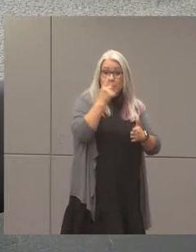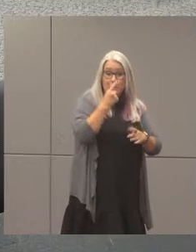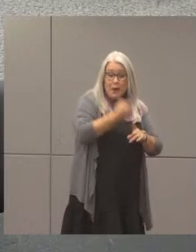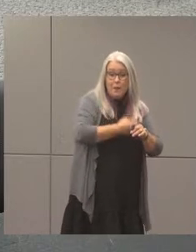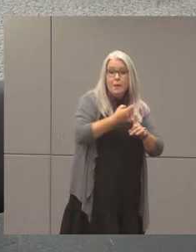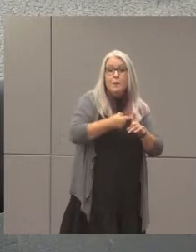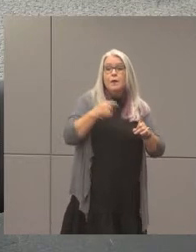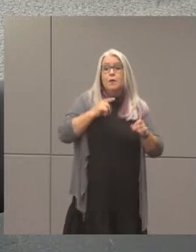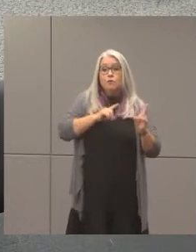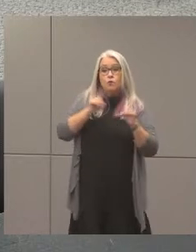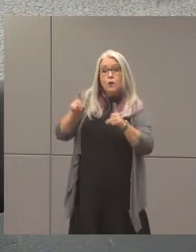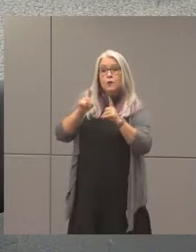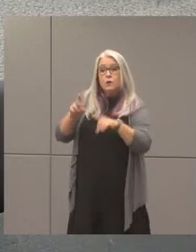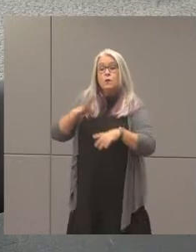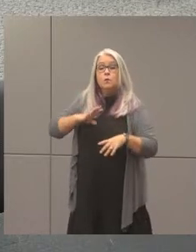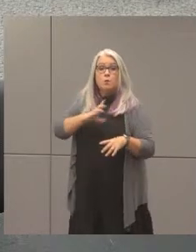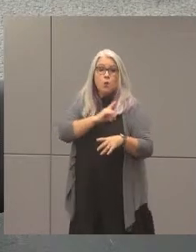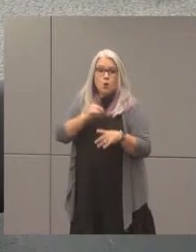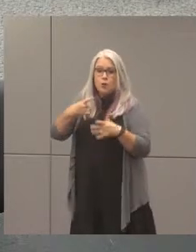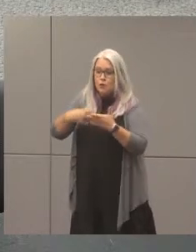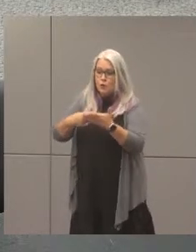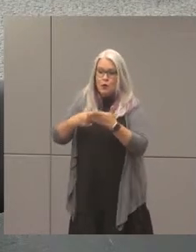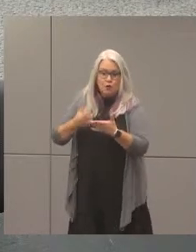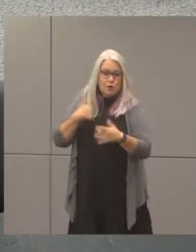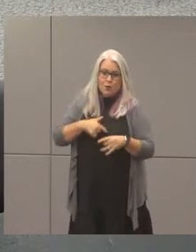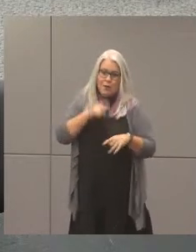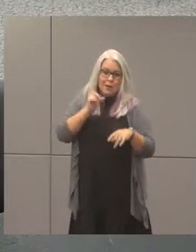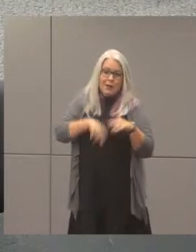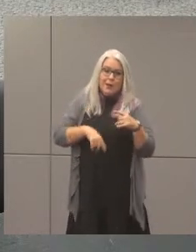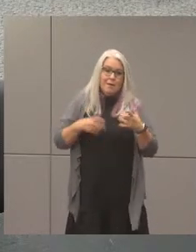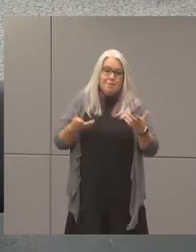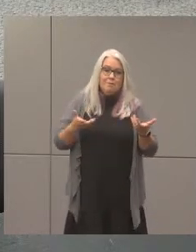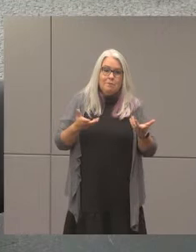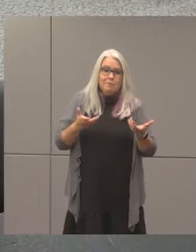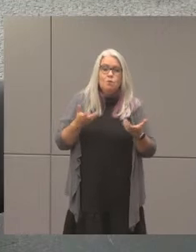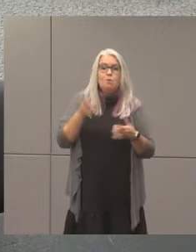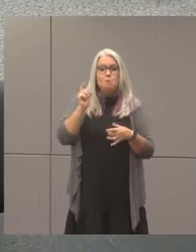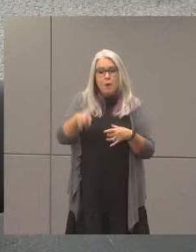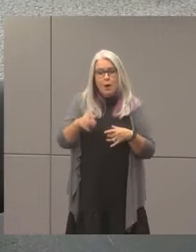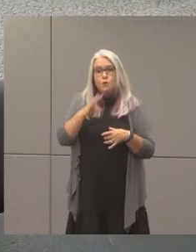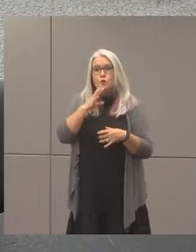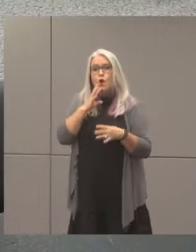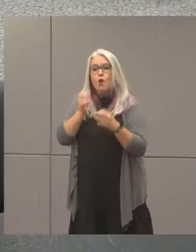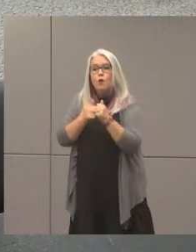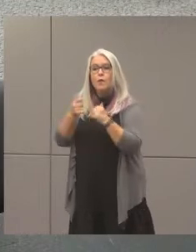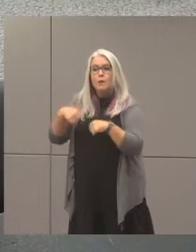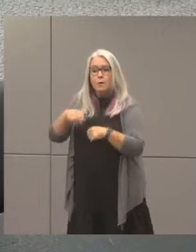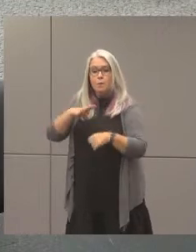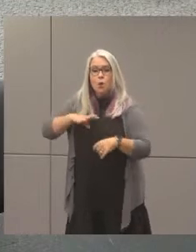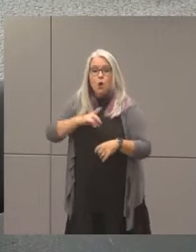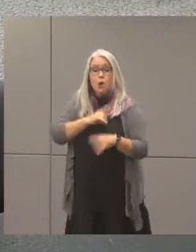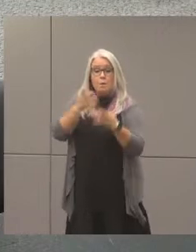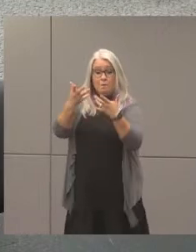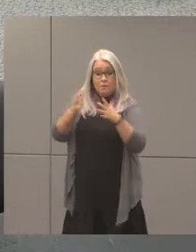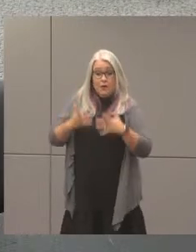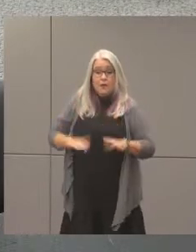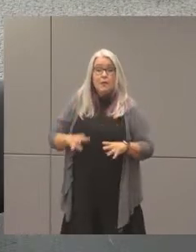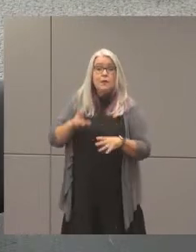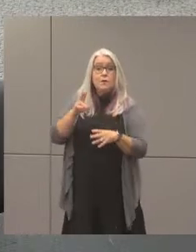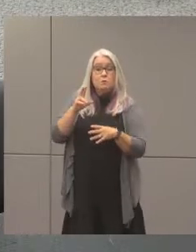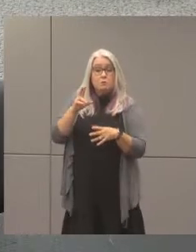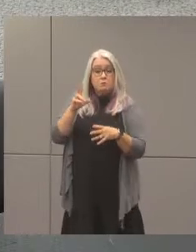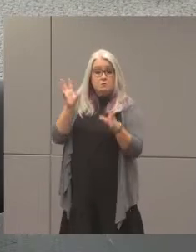board discussion. I said, there's no way, we can't do that until the board. And then they said, when's your board meeting? He said, at the 22nd, is